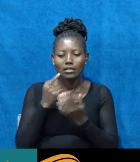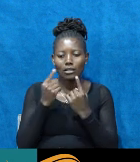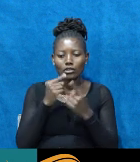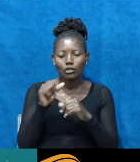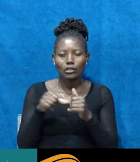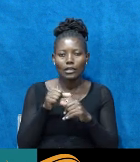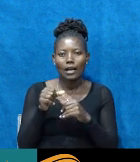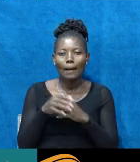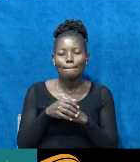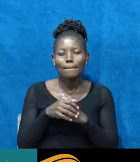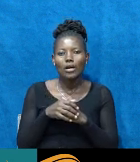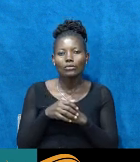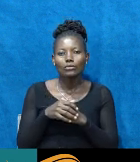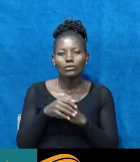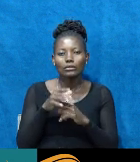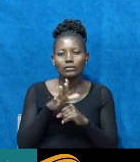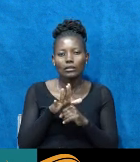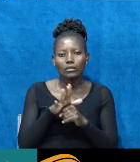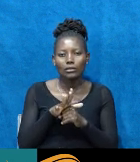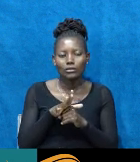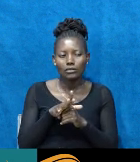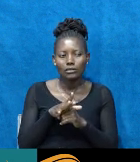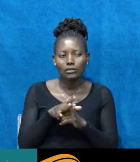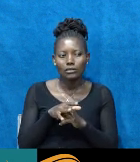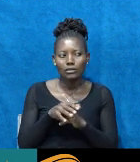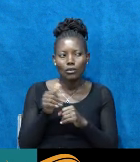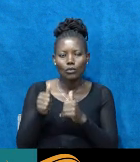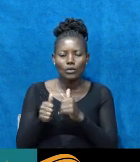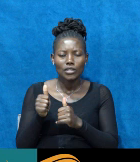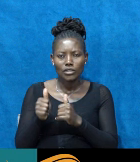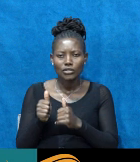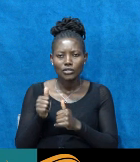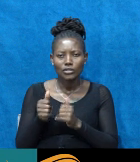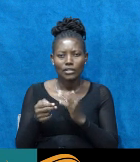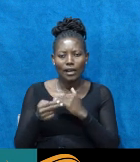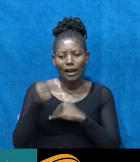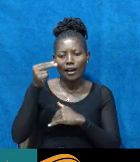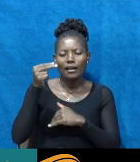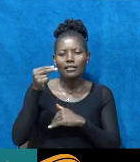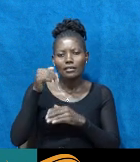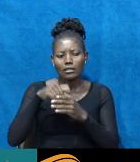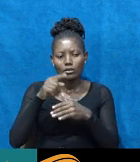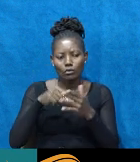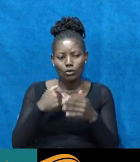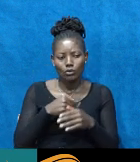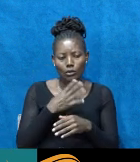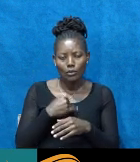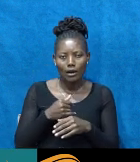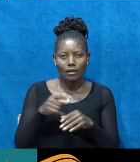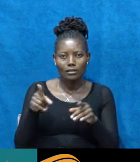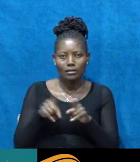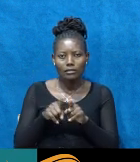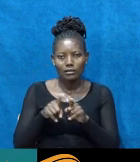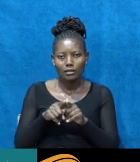we want, which are high in what we refer to as a good cholesterol. And that will be now where we're giving examples of the